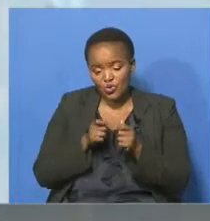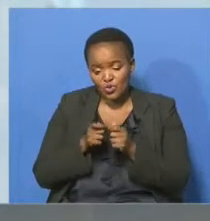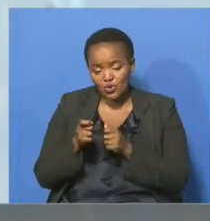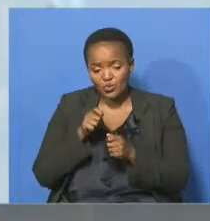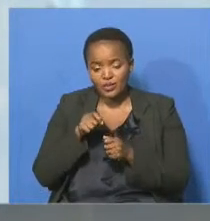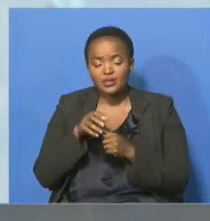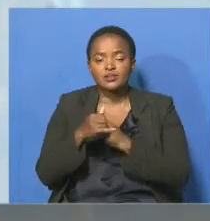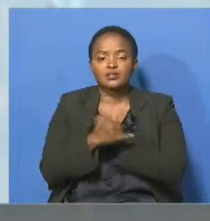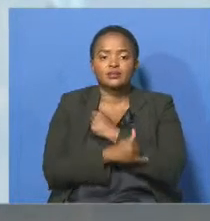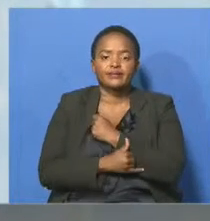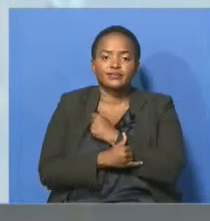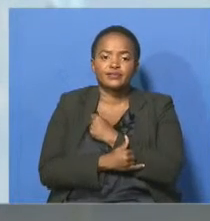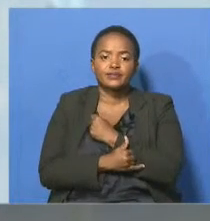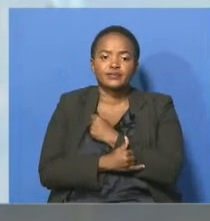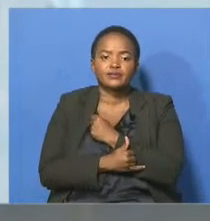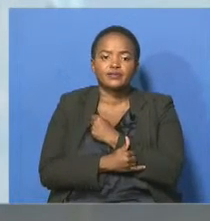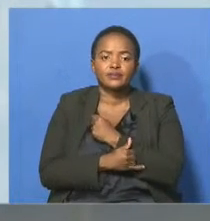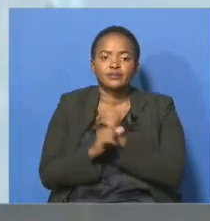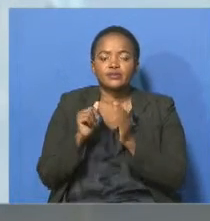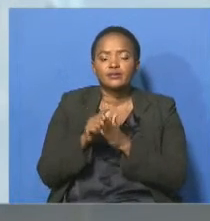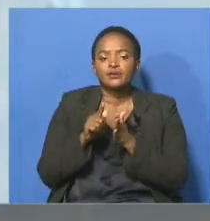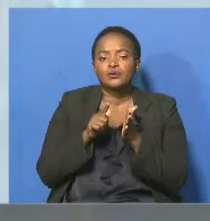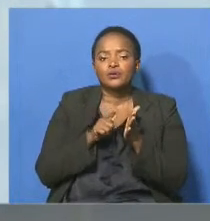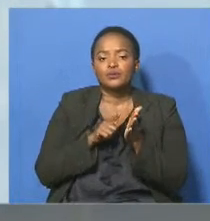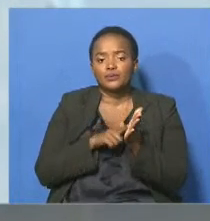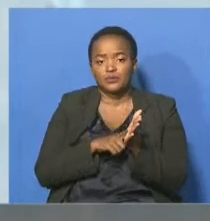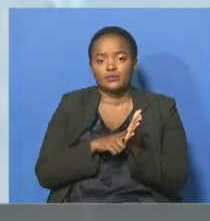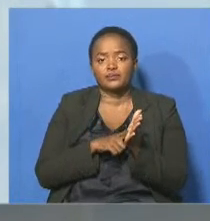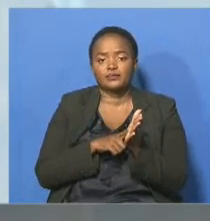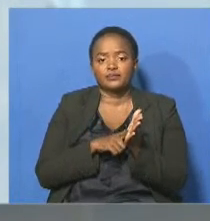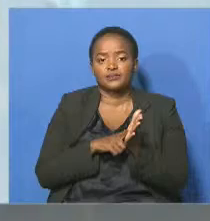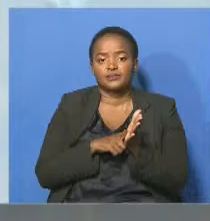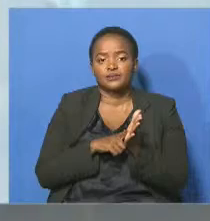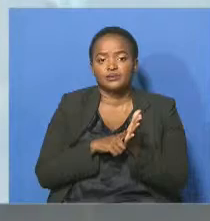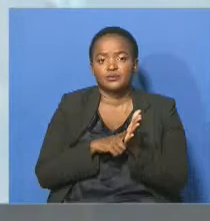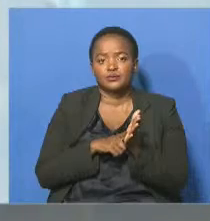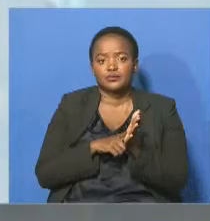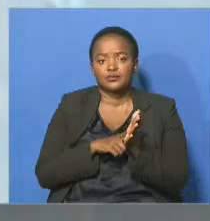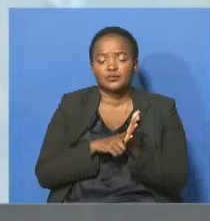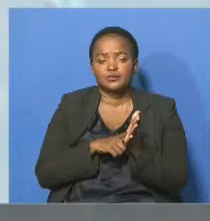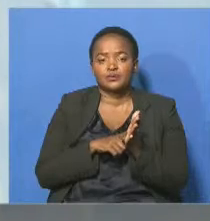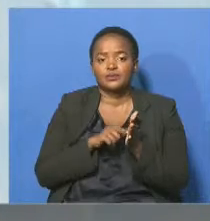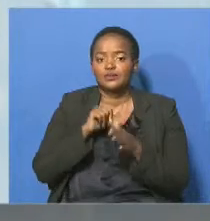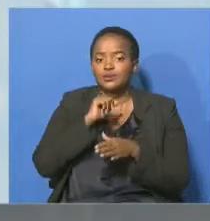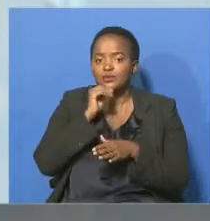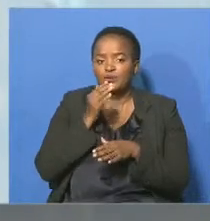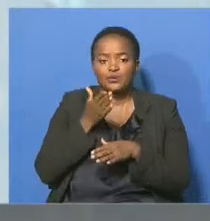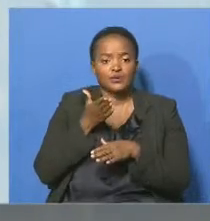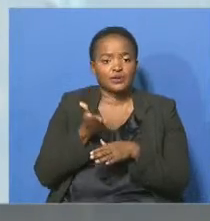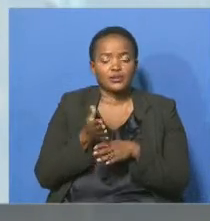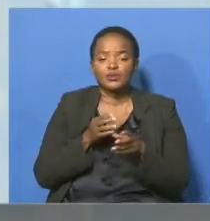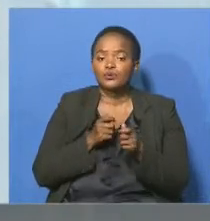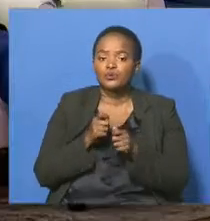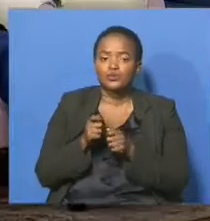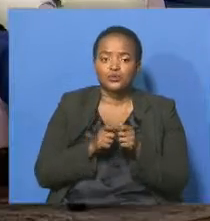mo lefatsheng molao ga o tlhole o tshotse